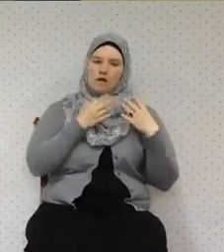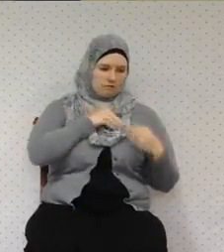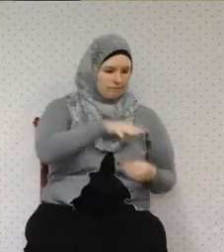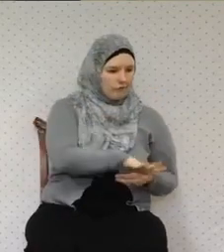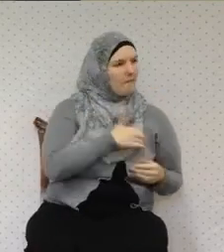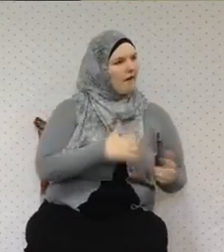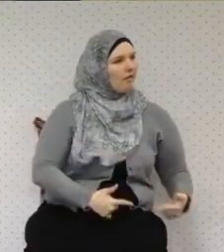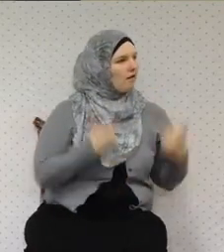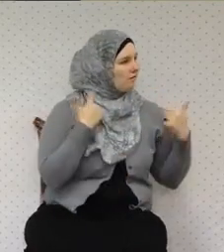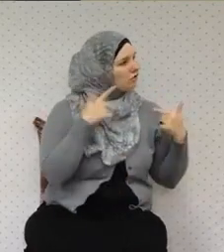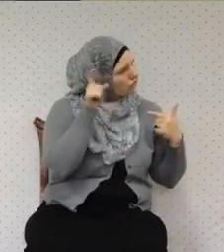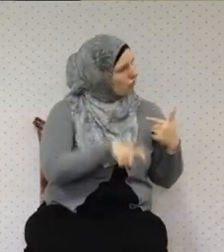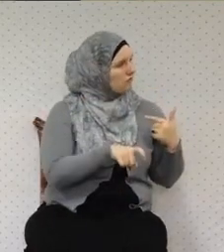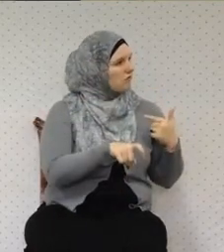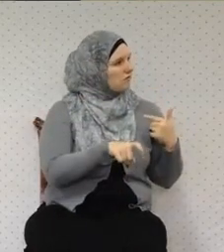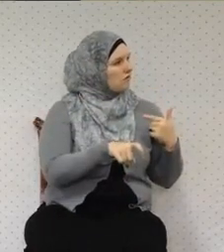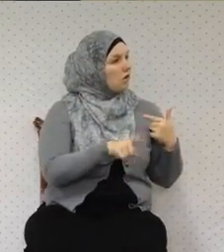life. This is how,